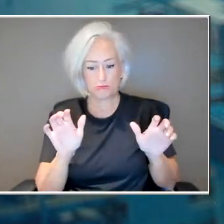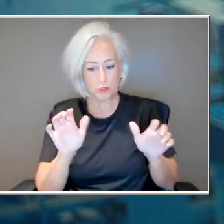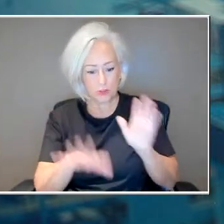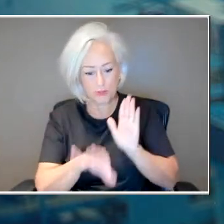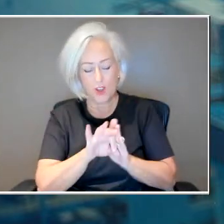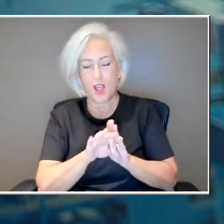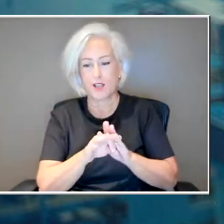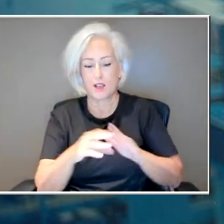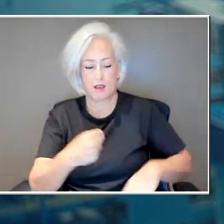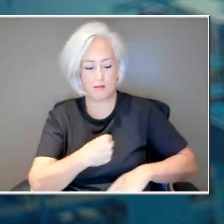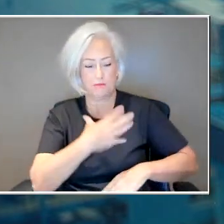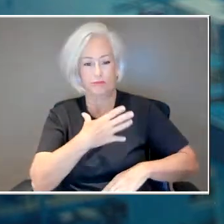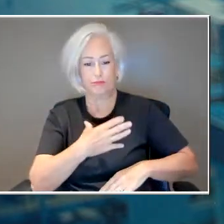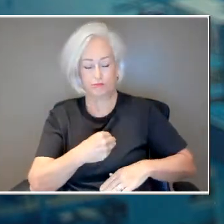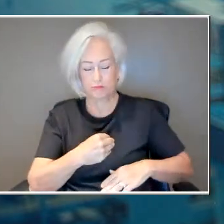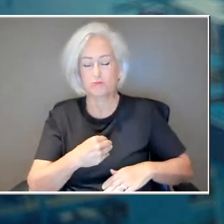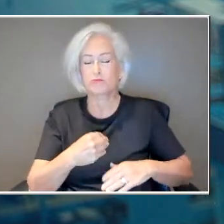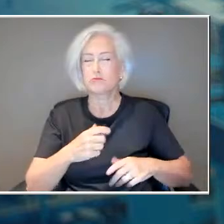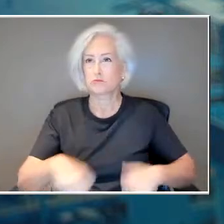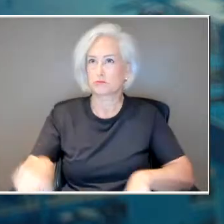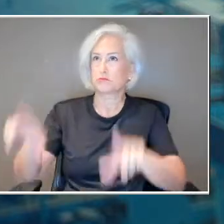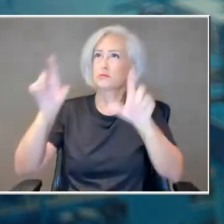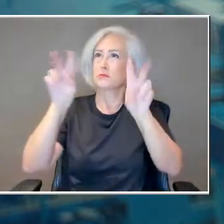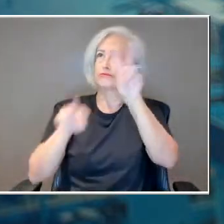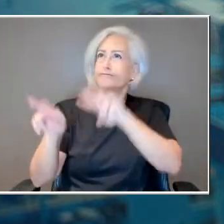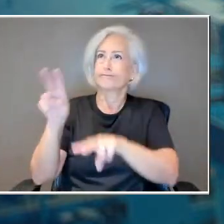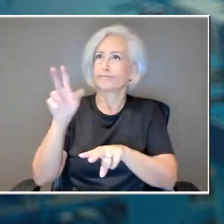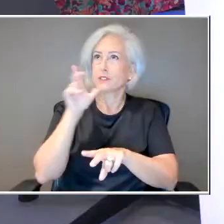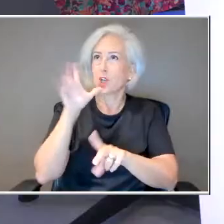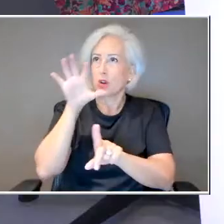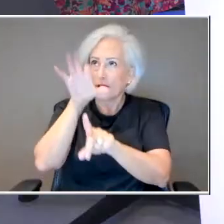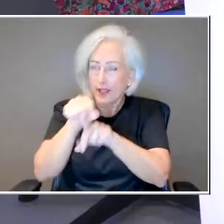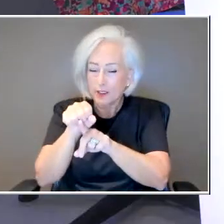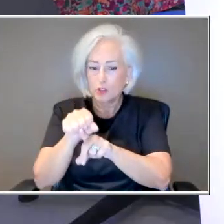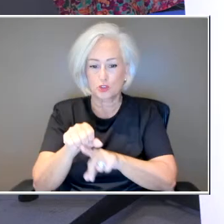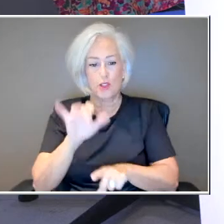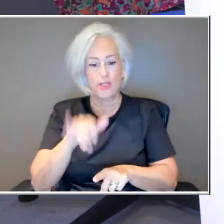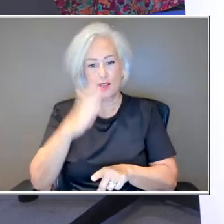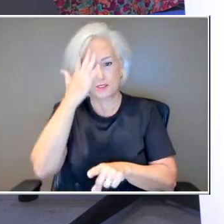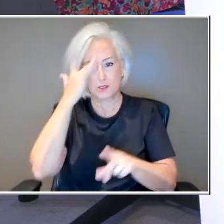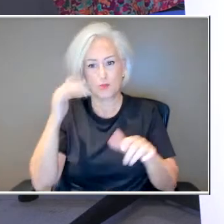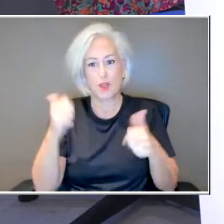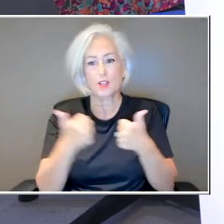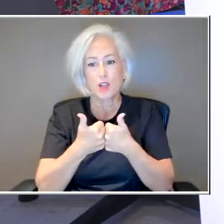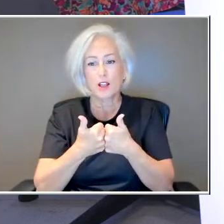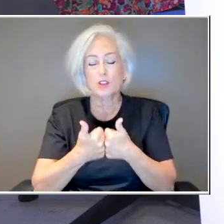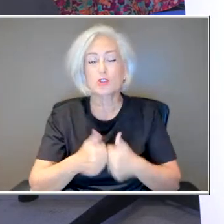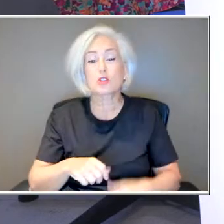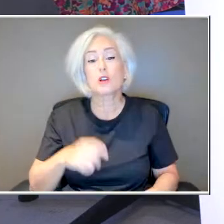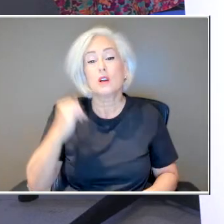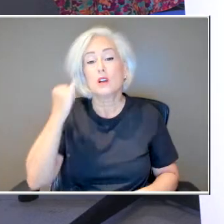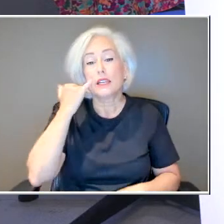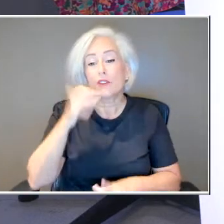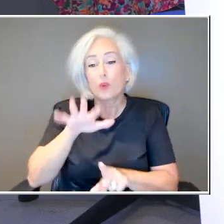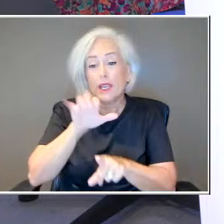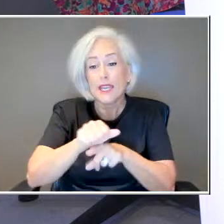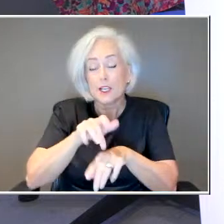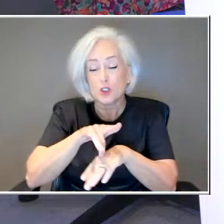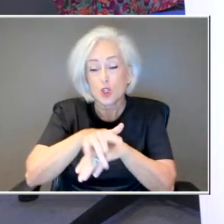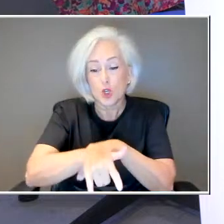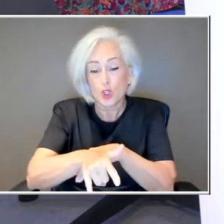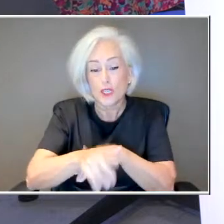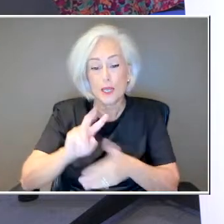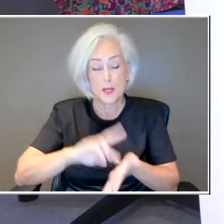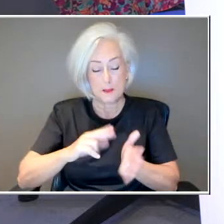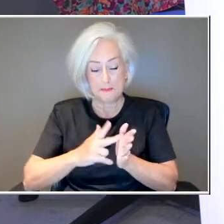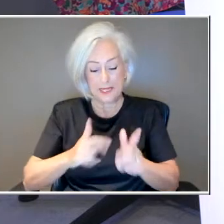what makes this particular type of cancer a little bit more of a challenge. Oh, so is it true when breast cancer is caught in the early stages, the survival rate after 5 years can